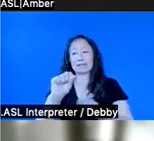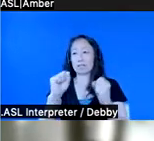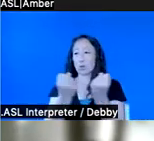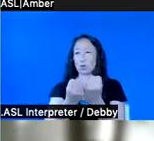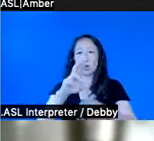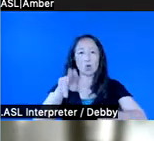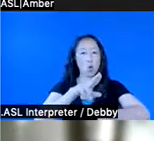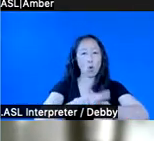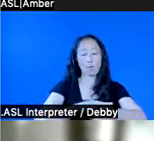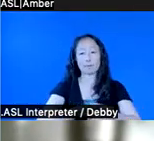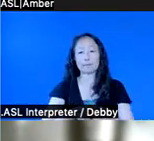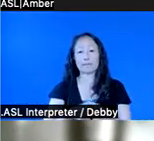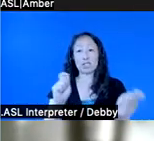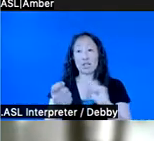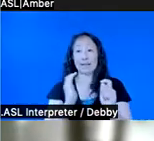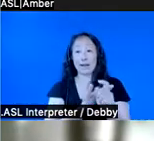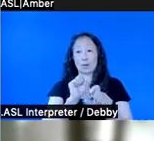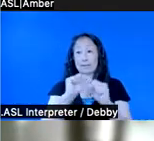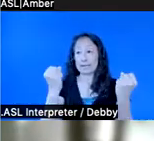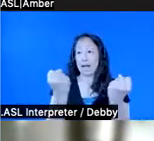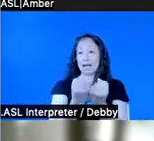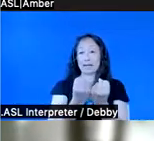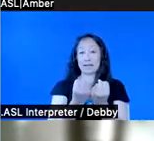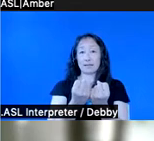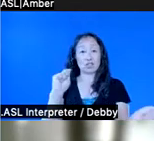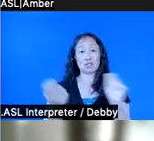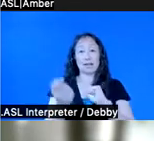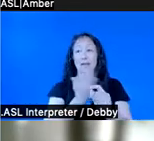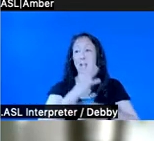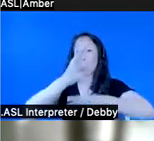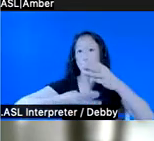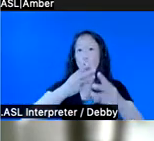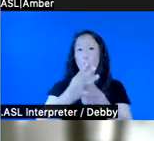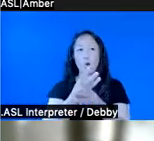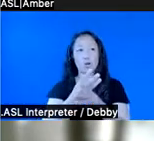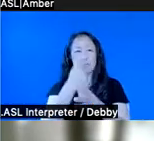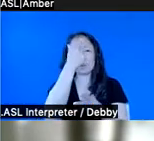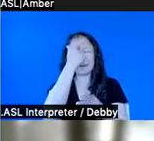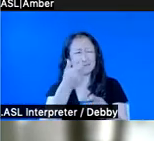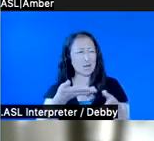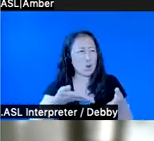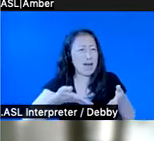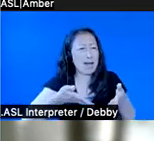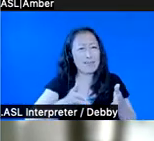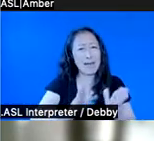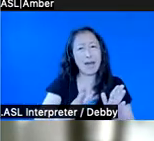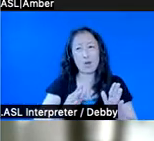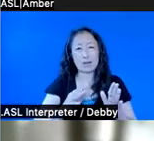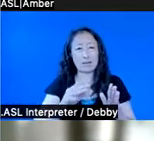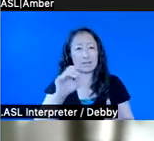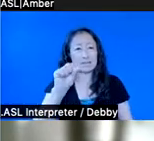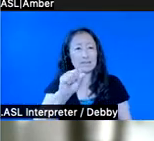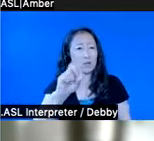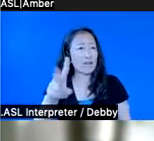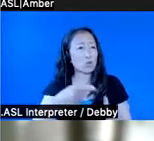and our world that allows it to continue, that makes excuses for it, that says boys will be boys, and so that's why